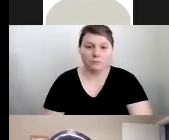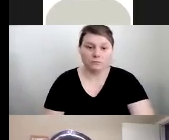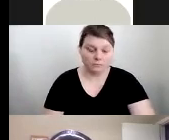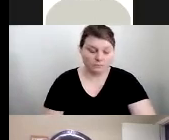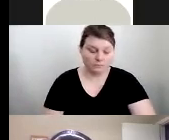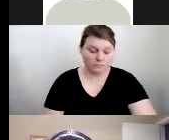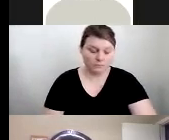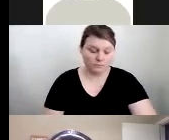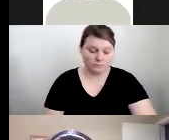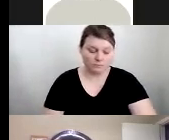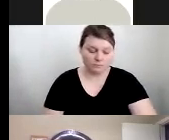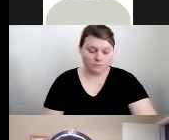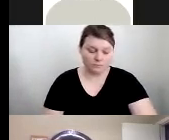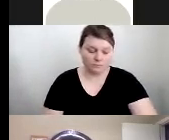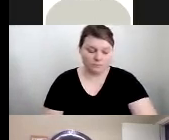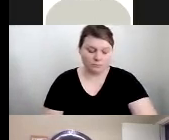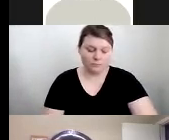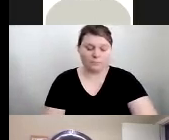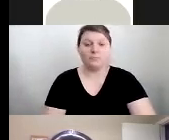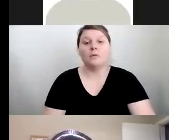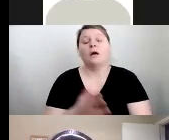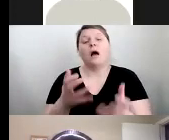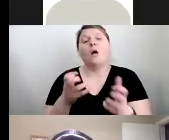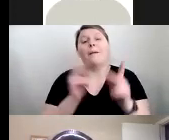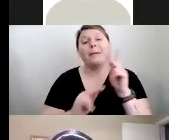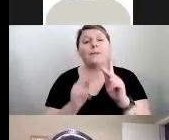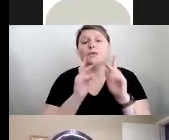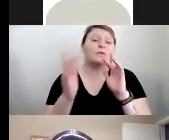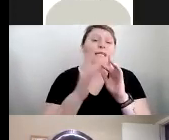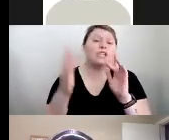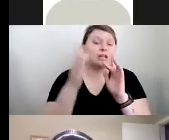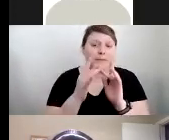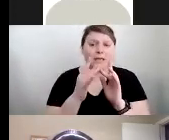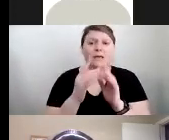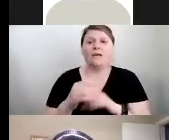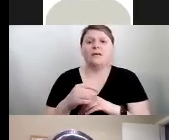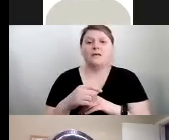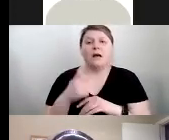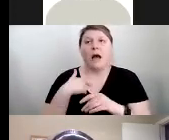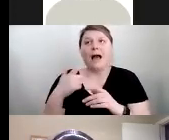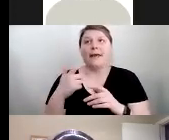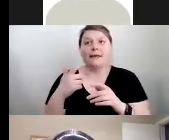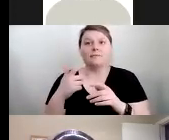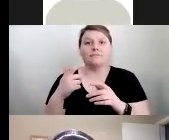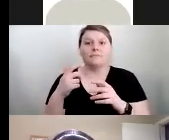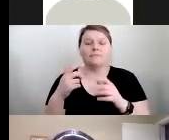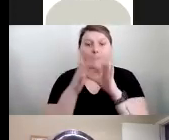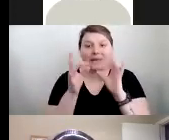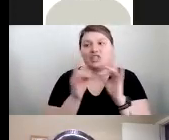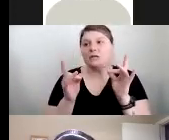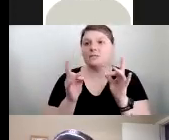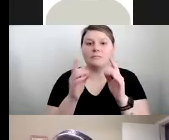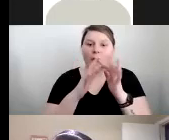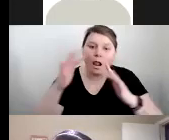Well, I do want to encourage people to reach out to me. I touched on a lot of various avenues and just kind of hit